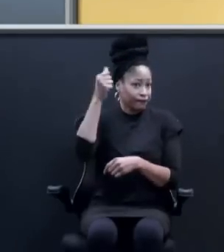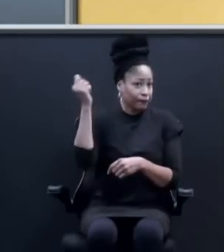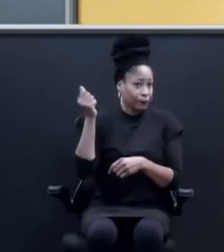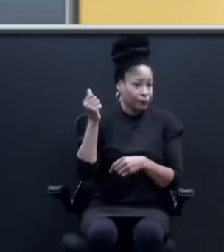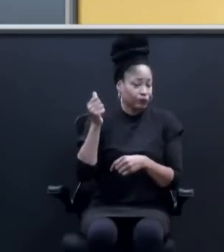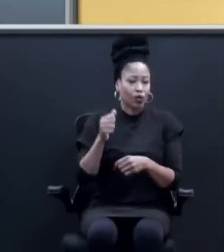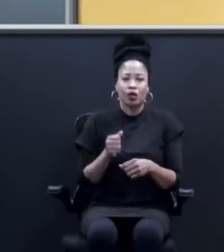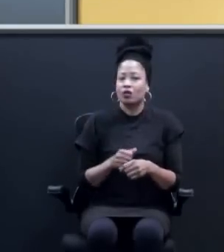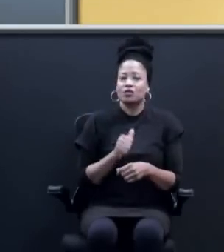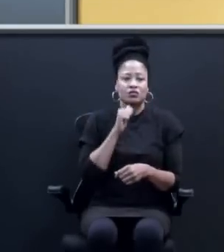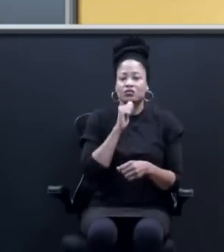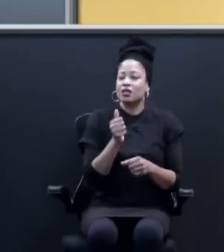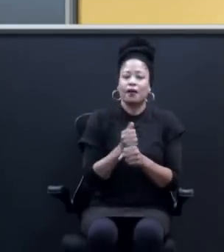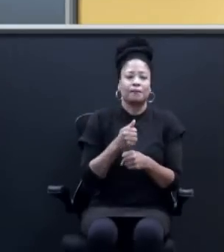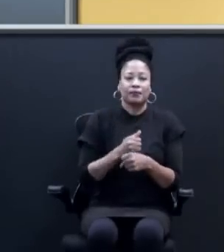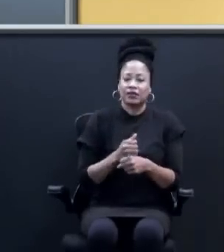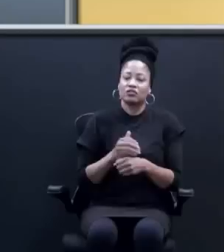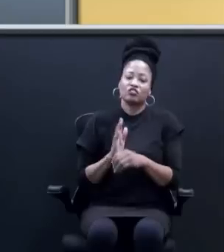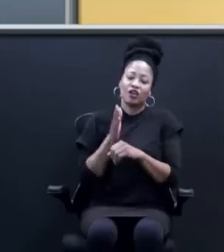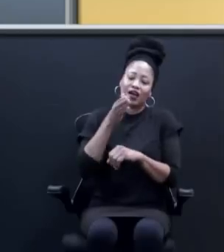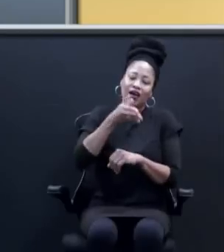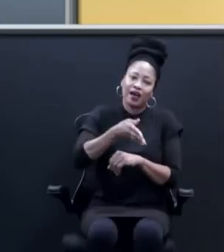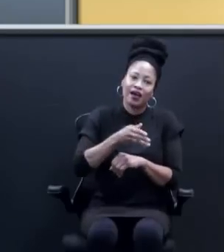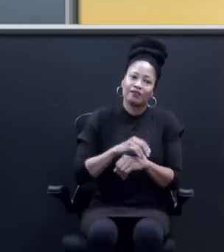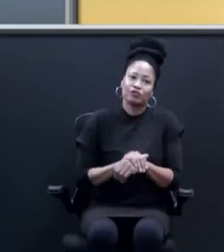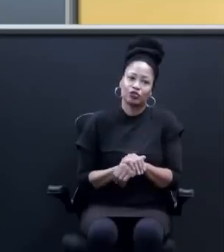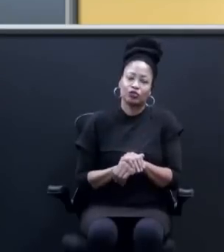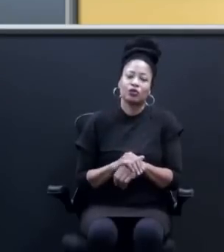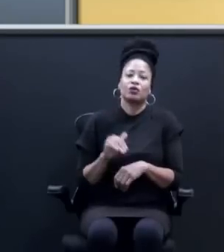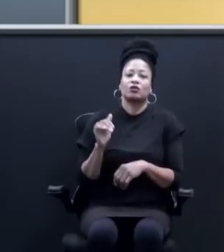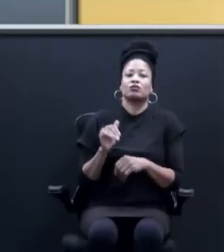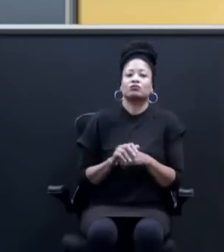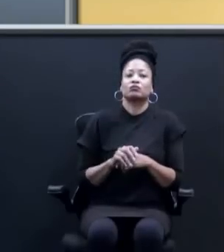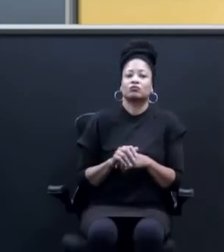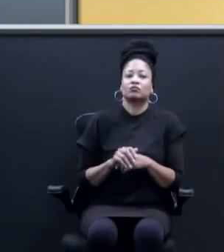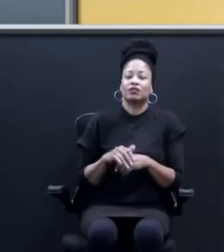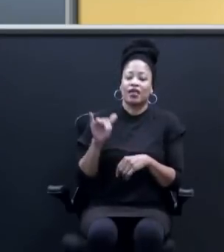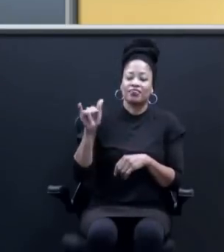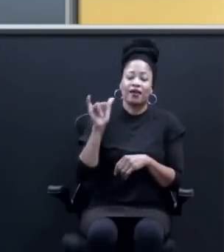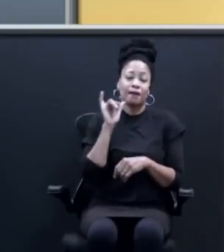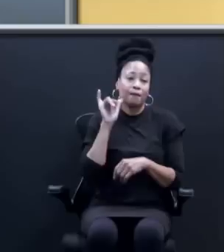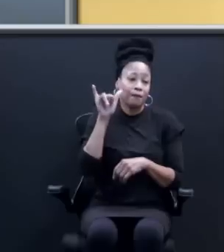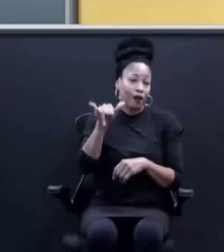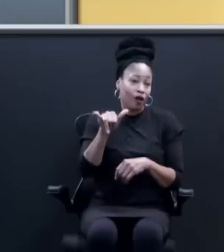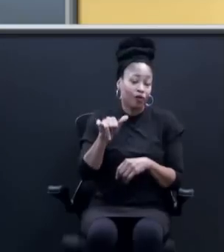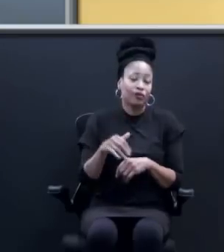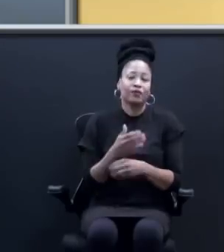Now let's go back to Leviticus, the 23rd chapter.